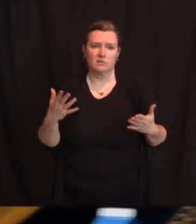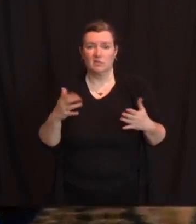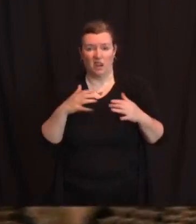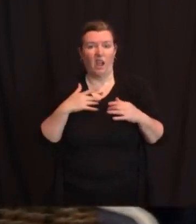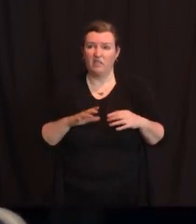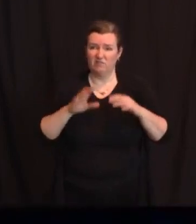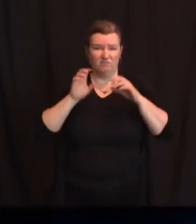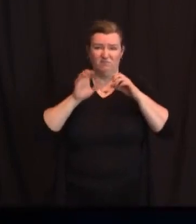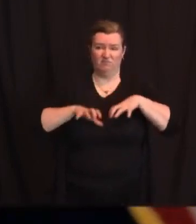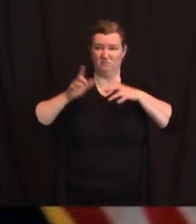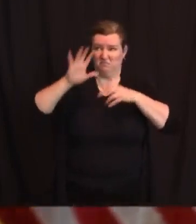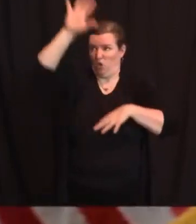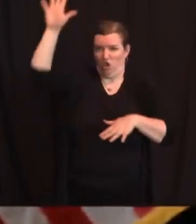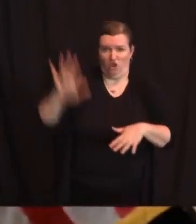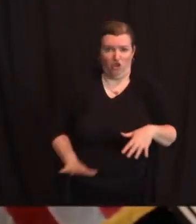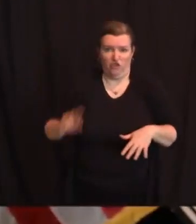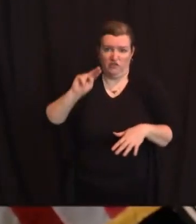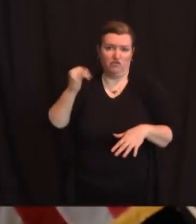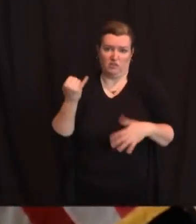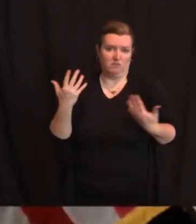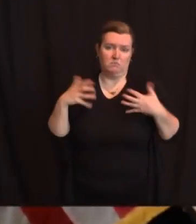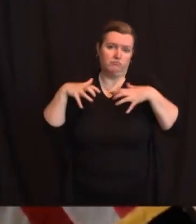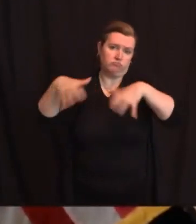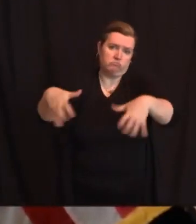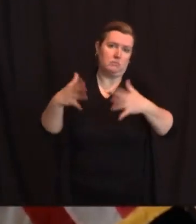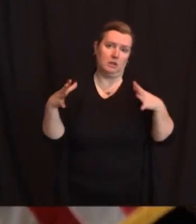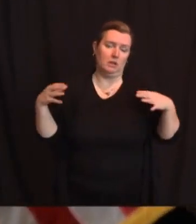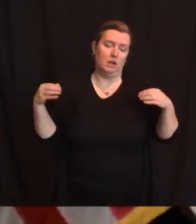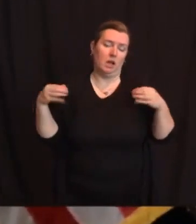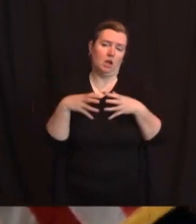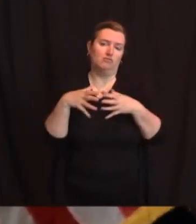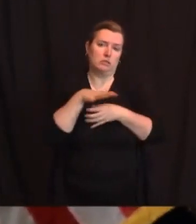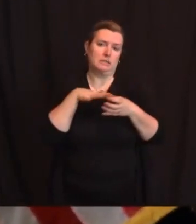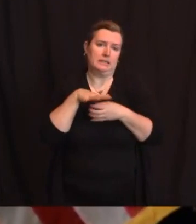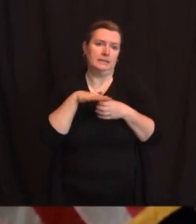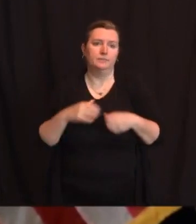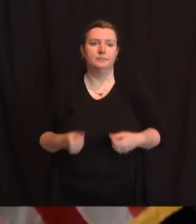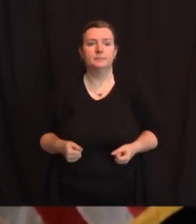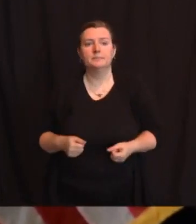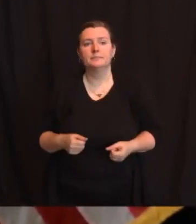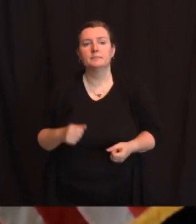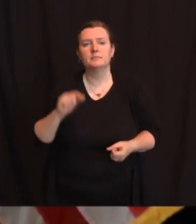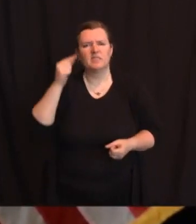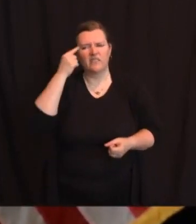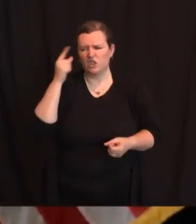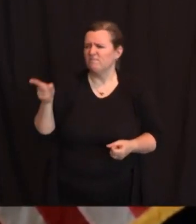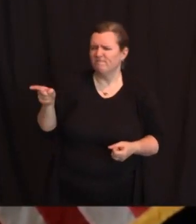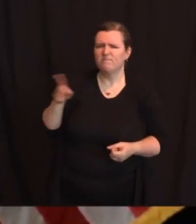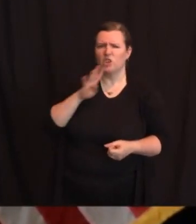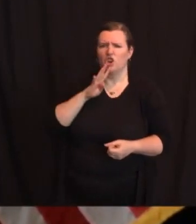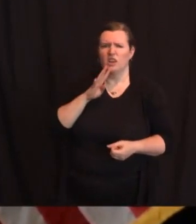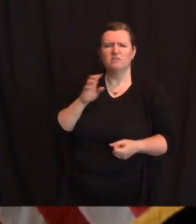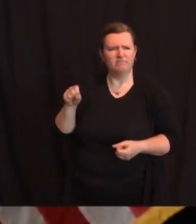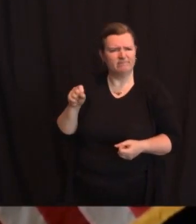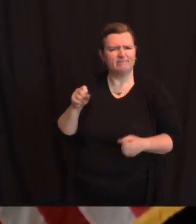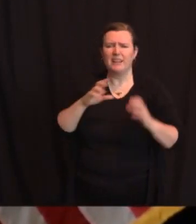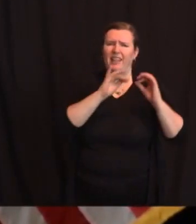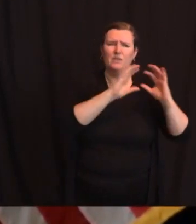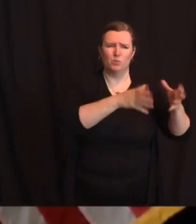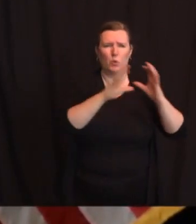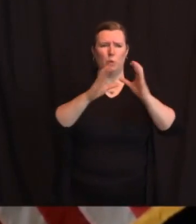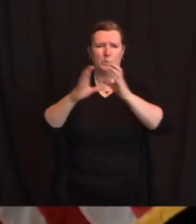sure you or I, sort of three hierarchies of groups of people as it relates to